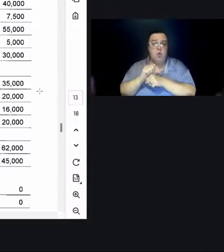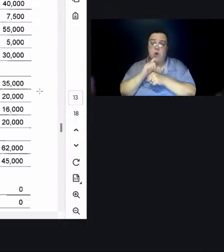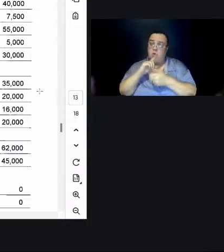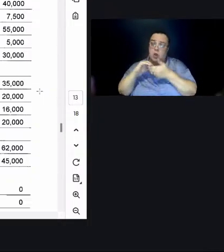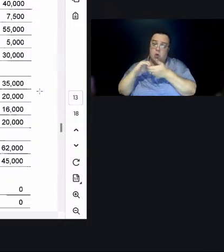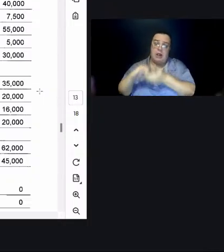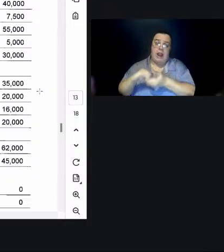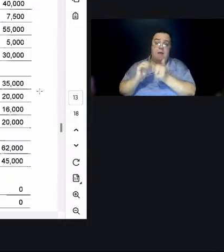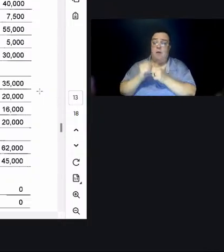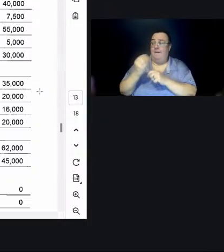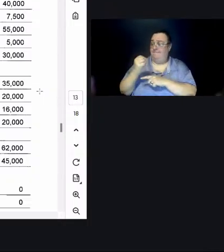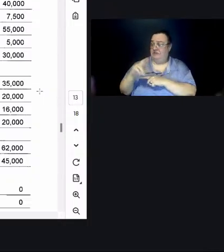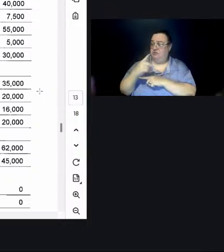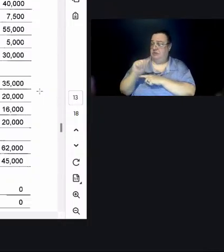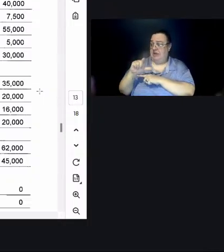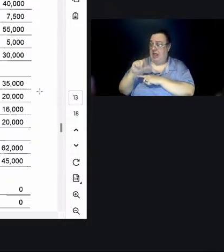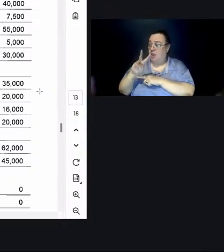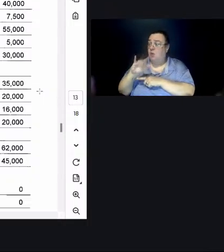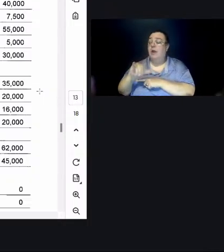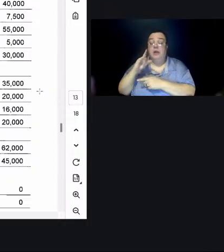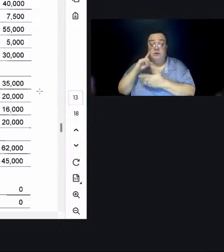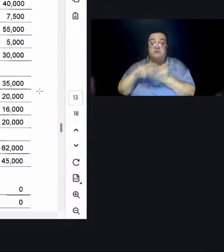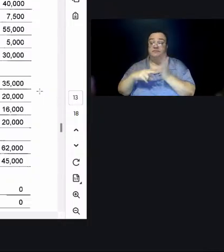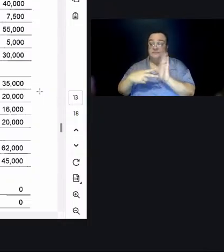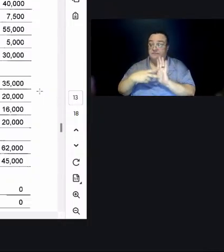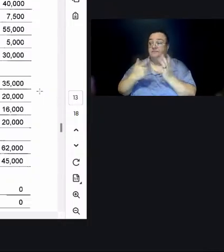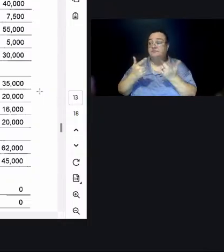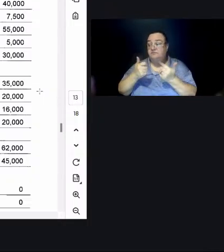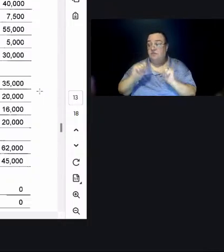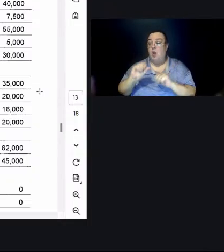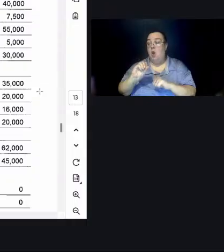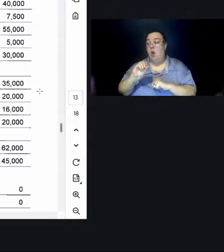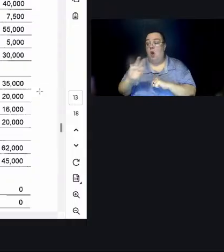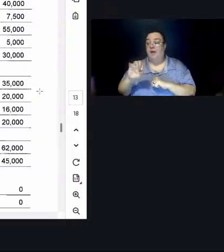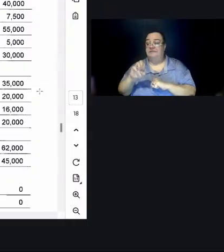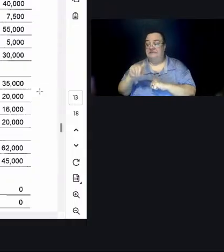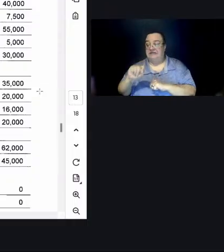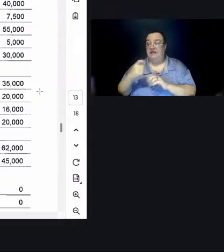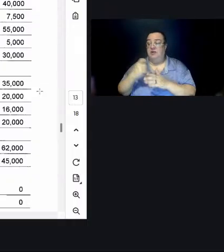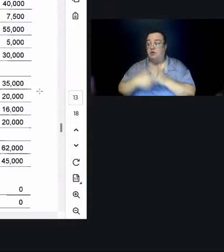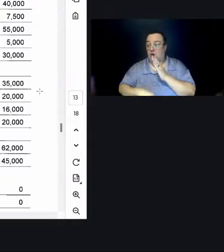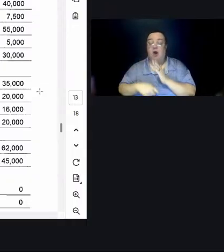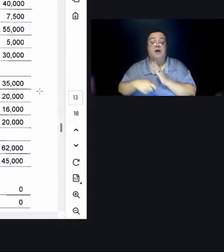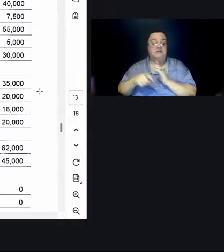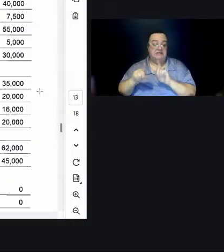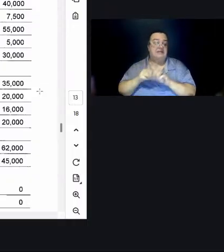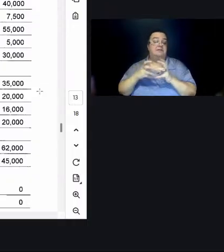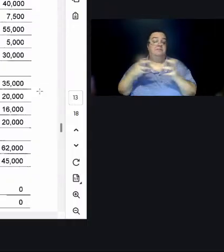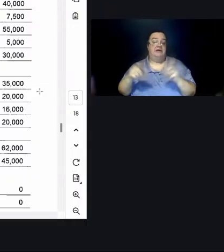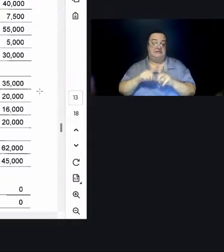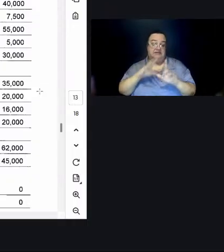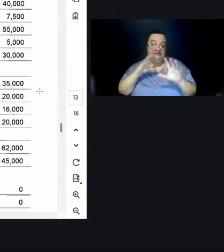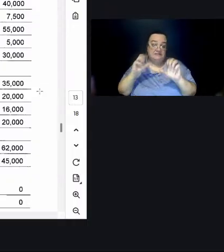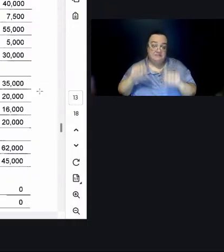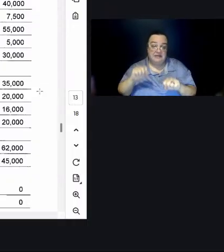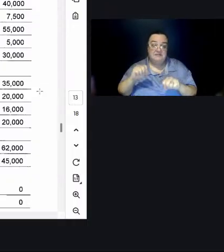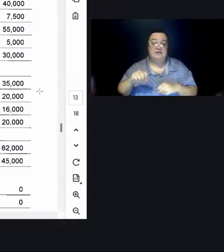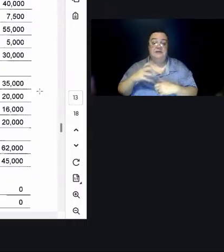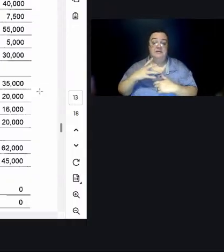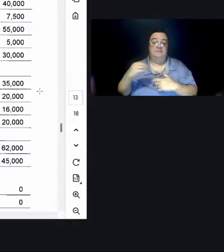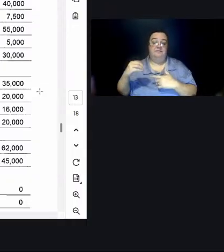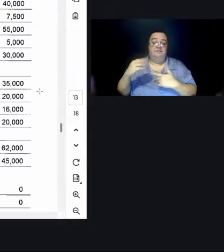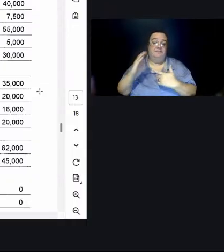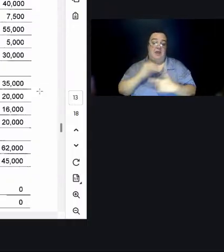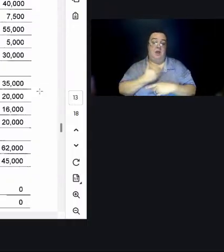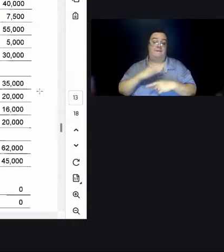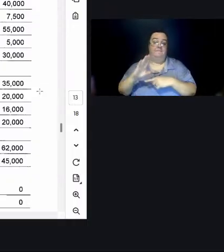Mr. Galloway to try to offset as much of that cost as we can. And our